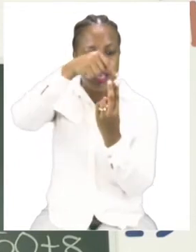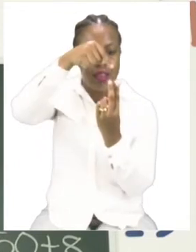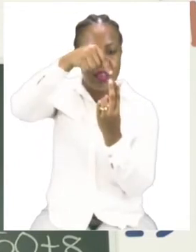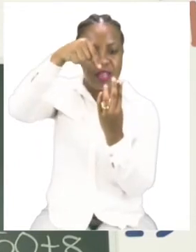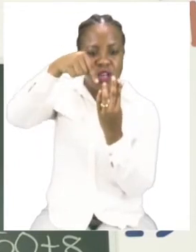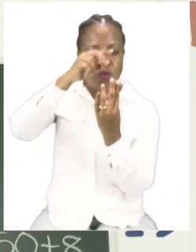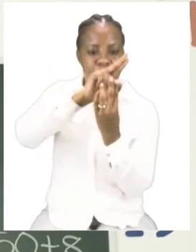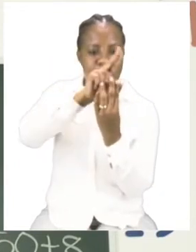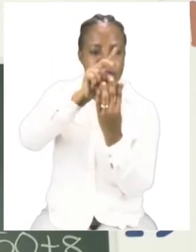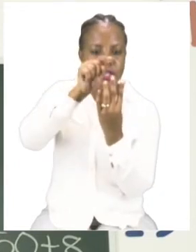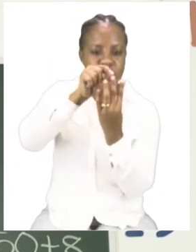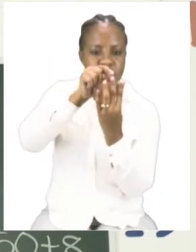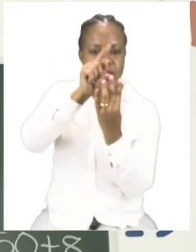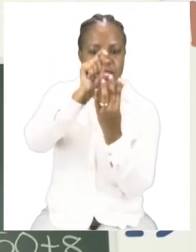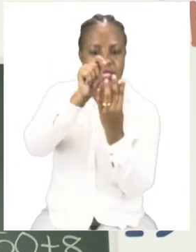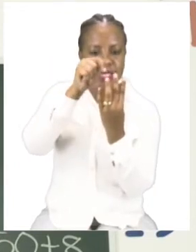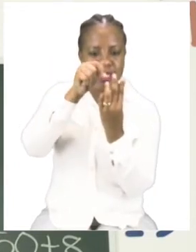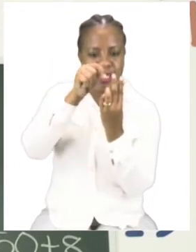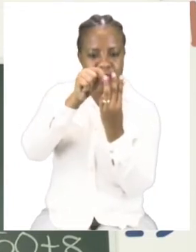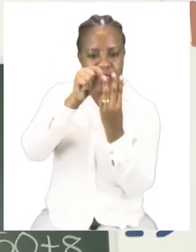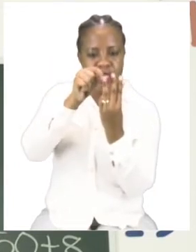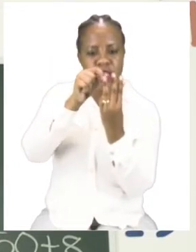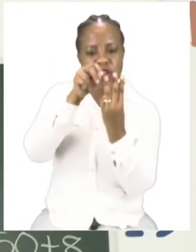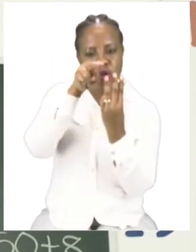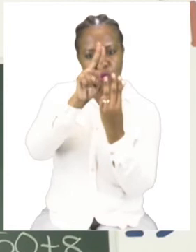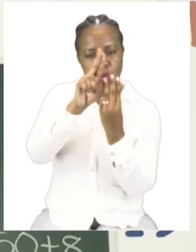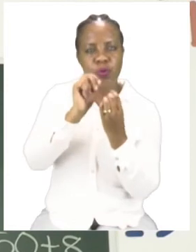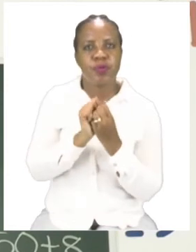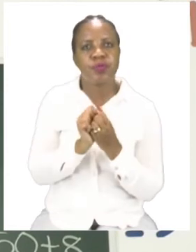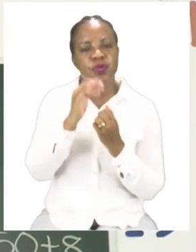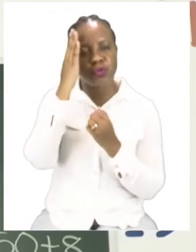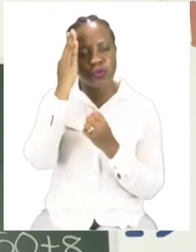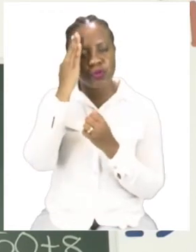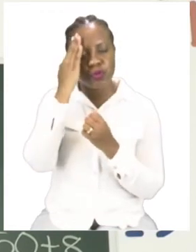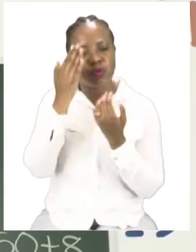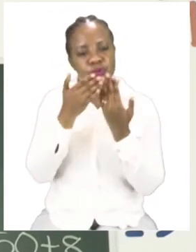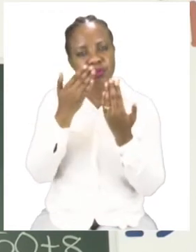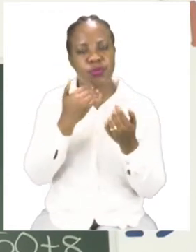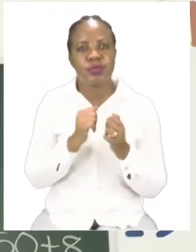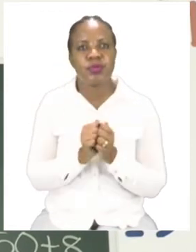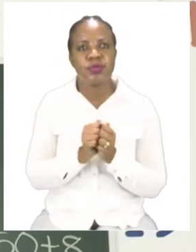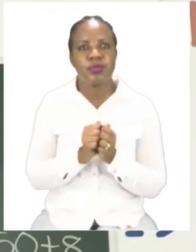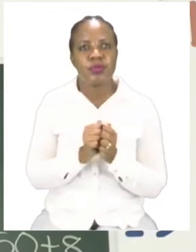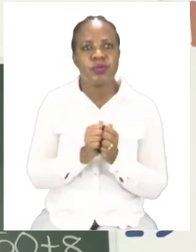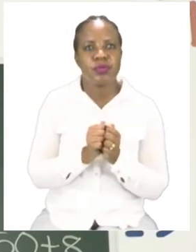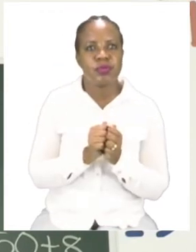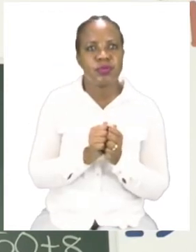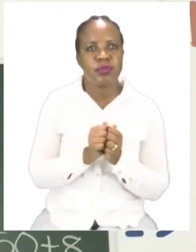you decide where it should go in the space. Take your time and make sure you look at